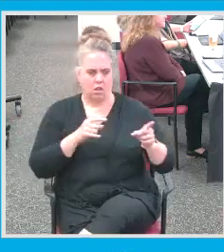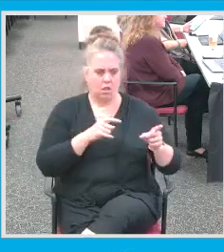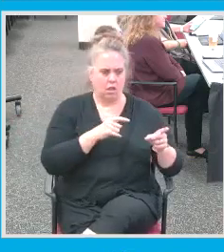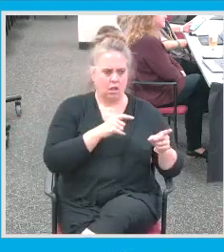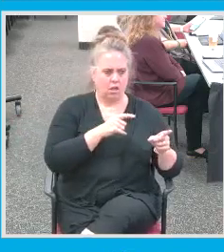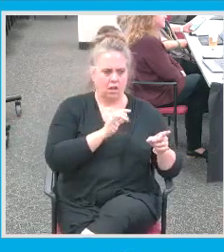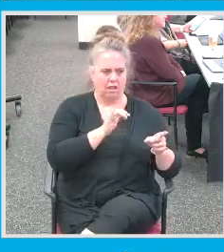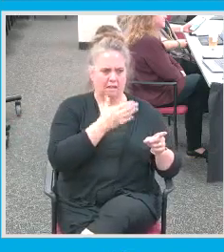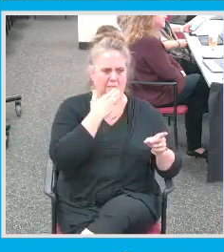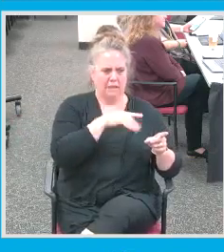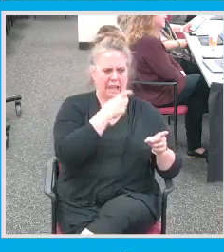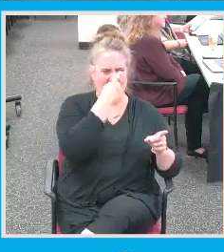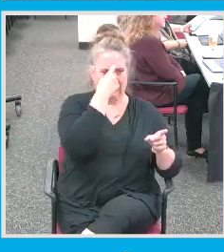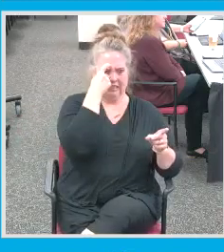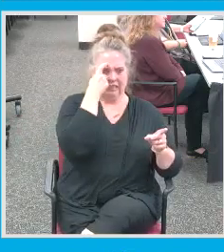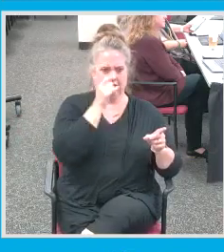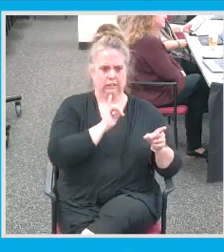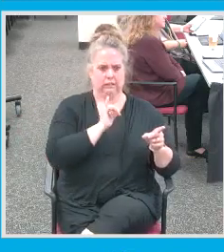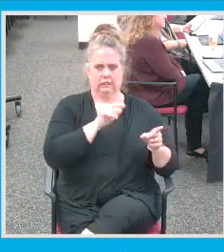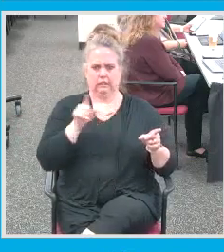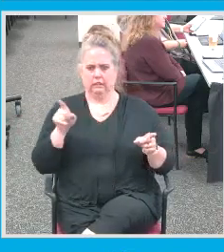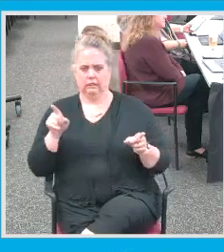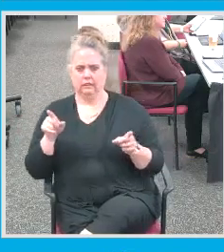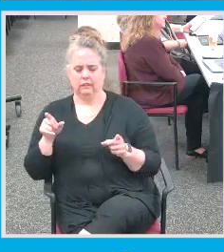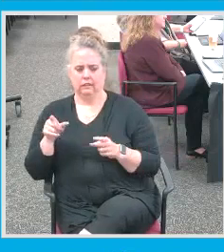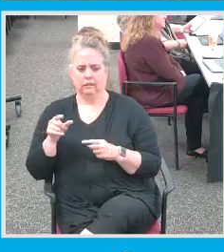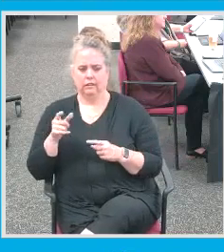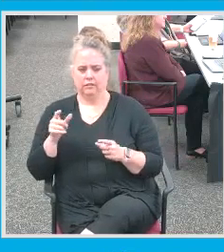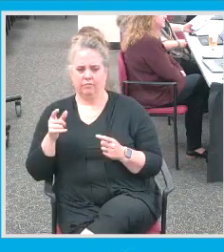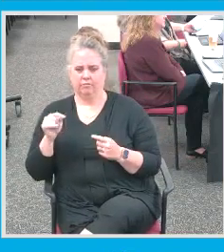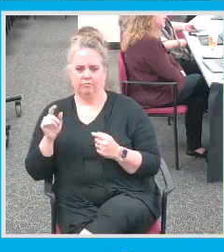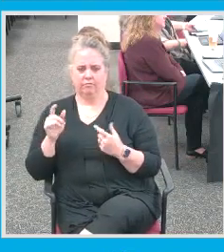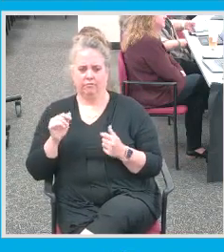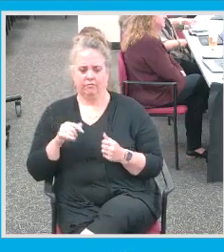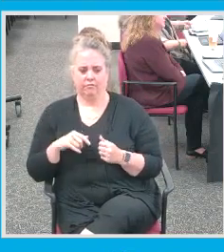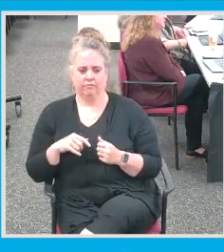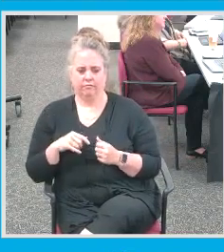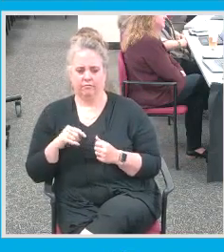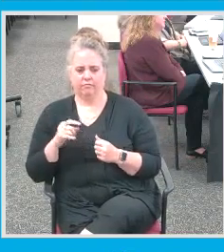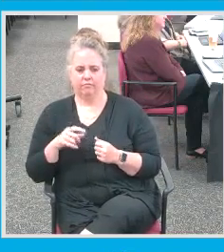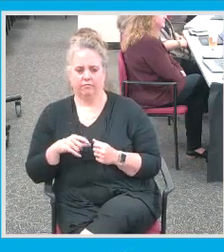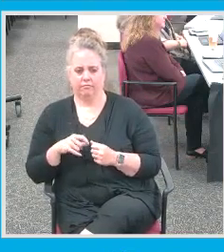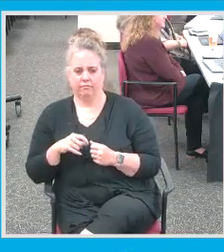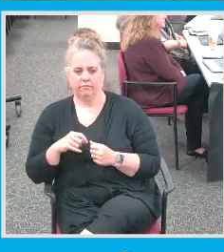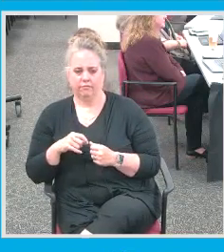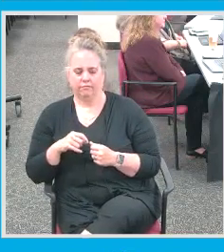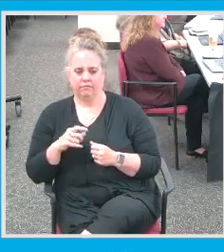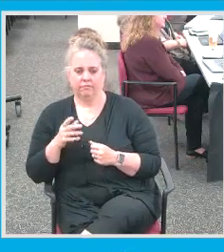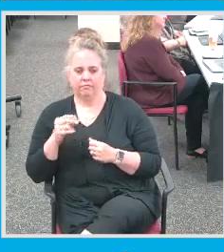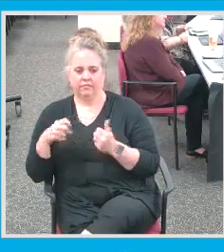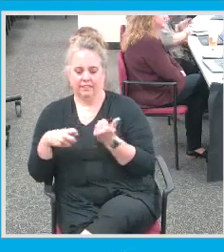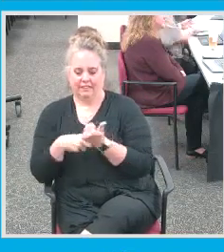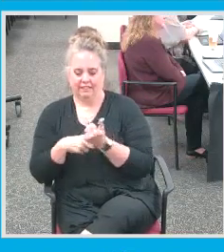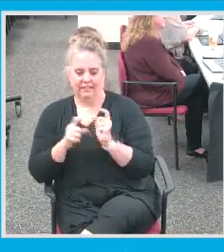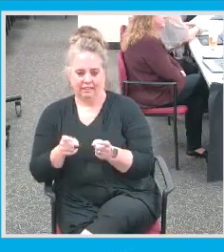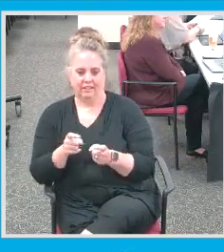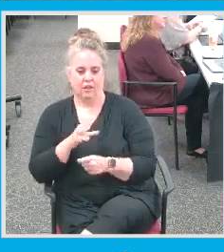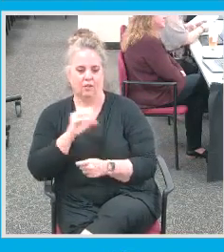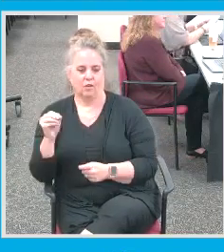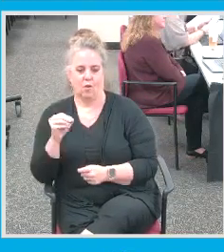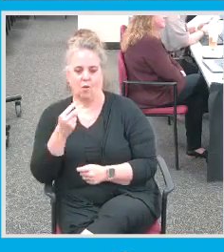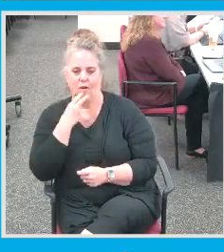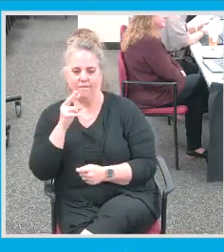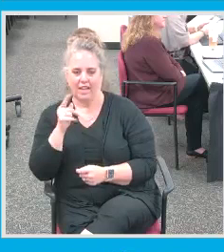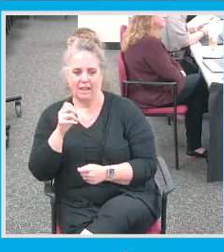vape, use tobacco, or nicotine products, they got a ticket that said no vape on it, and then they were able to smack the tobacco or the